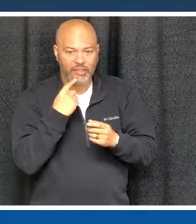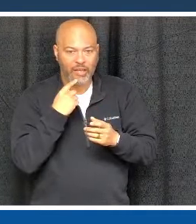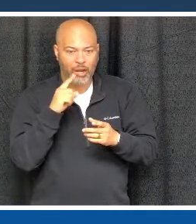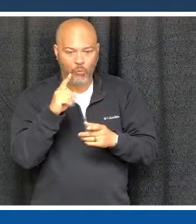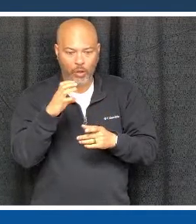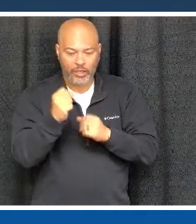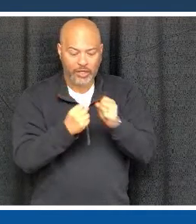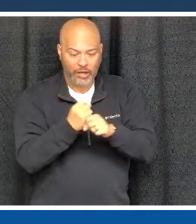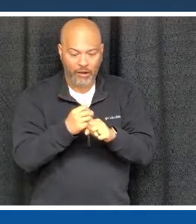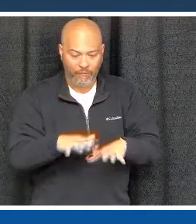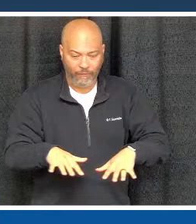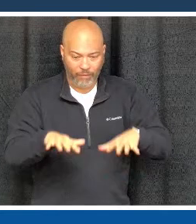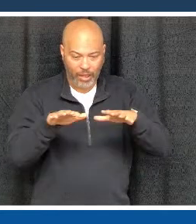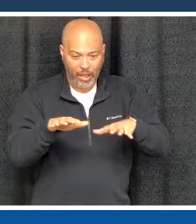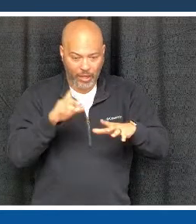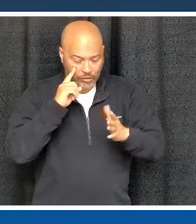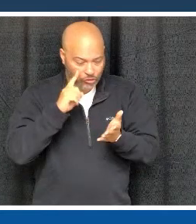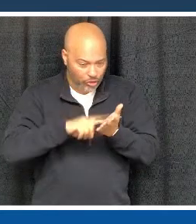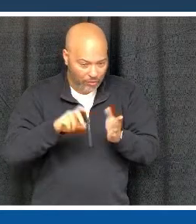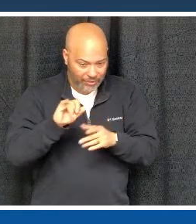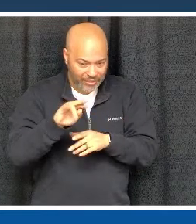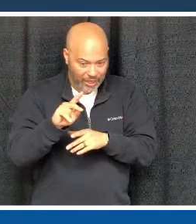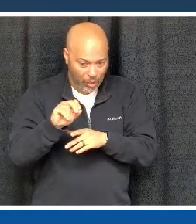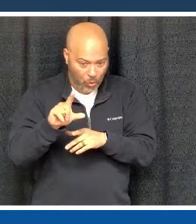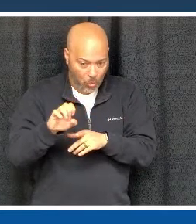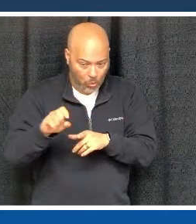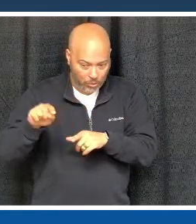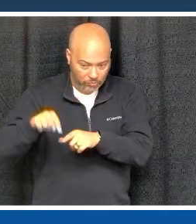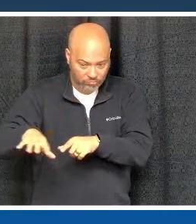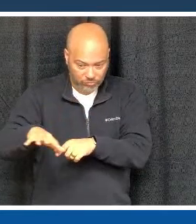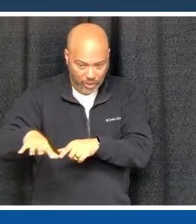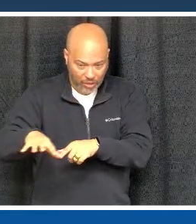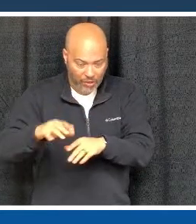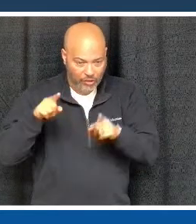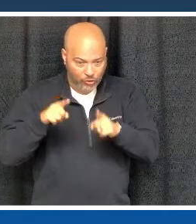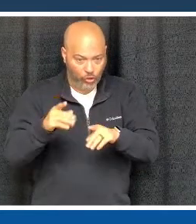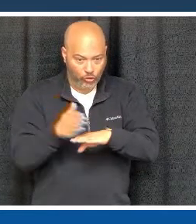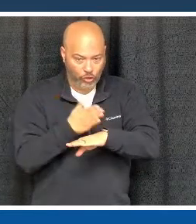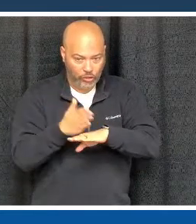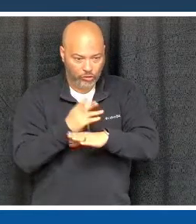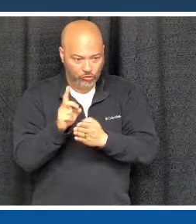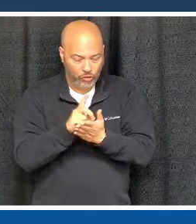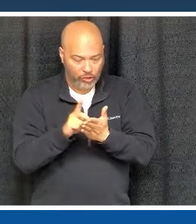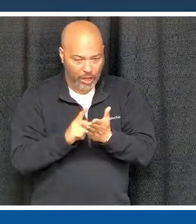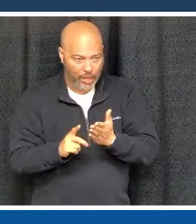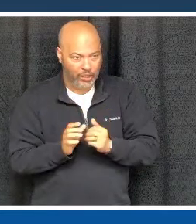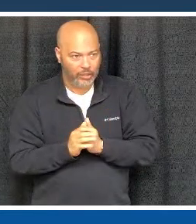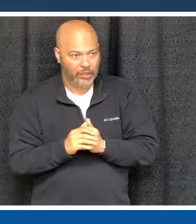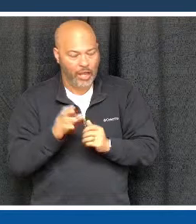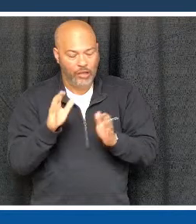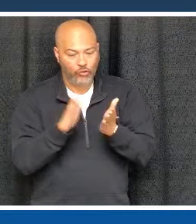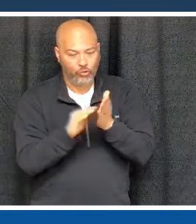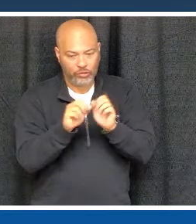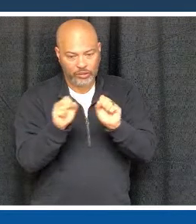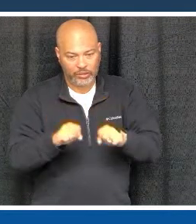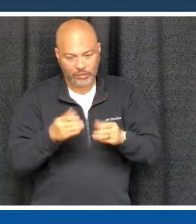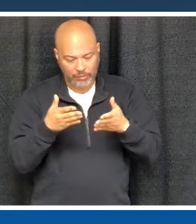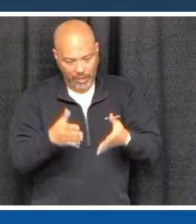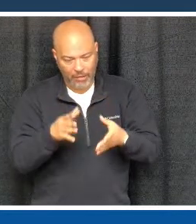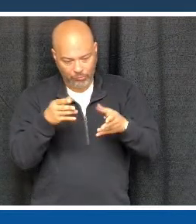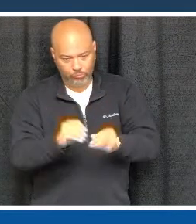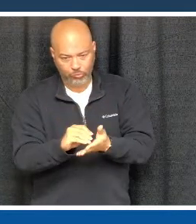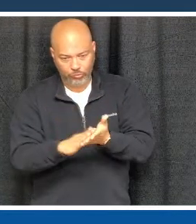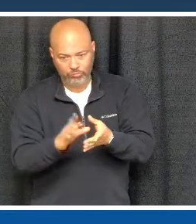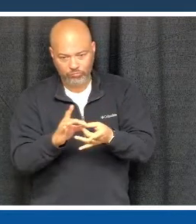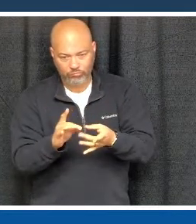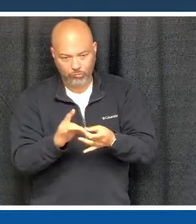flood elevation for sinkhole on adjacent property to the west at construction drawings. And the school system provided the comments for